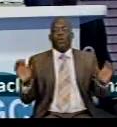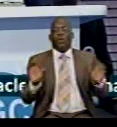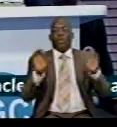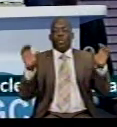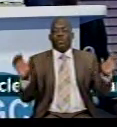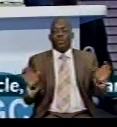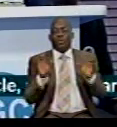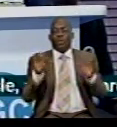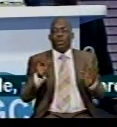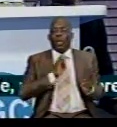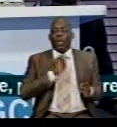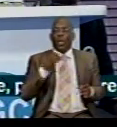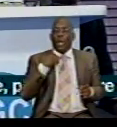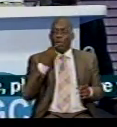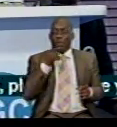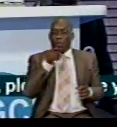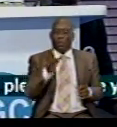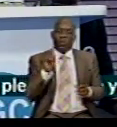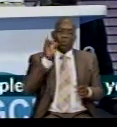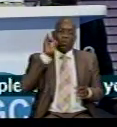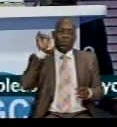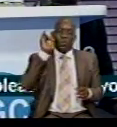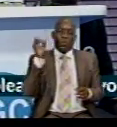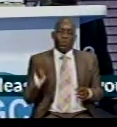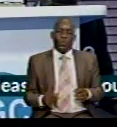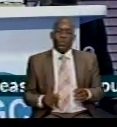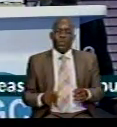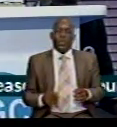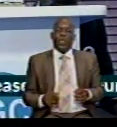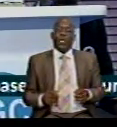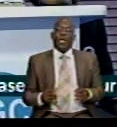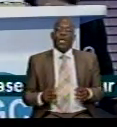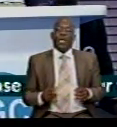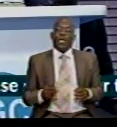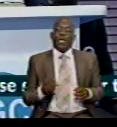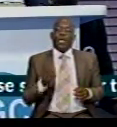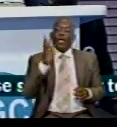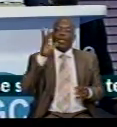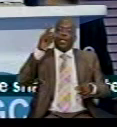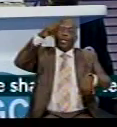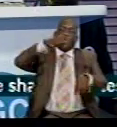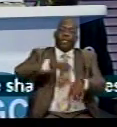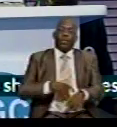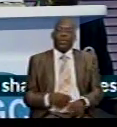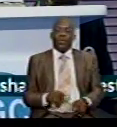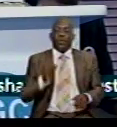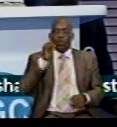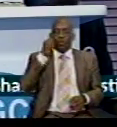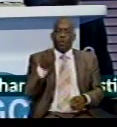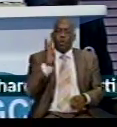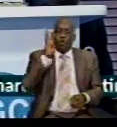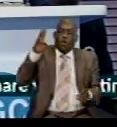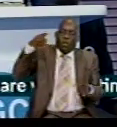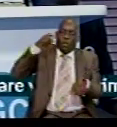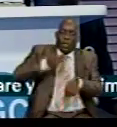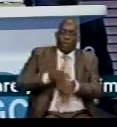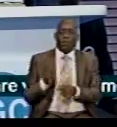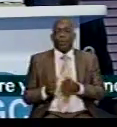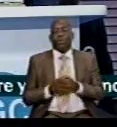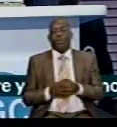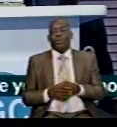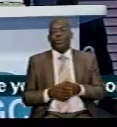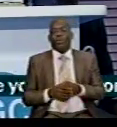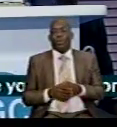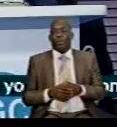I told you yesterday, triple. Triple. Tomorrow, quadruple. Quadruple. Yes, next